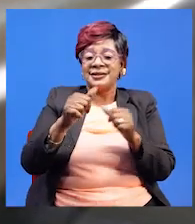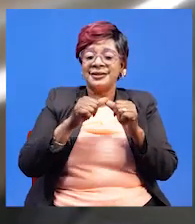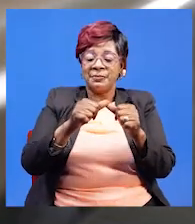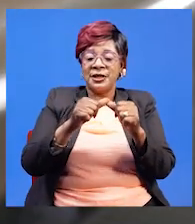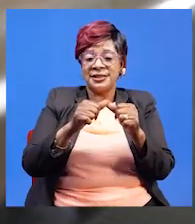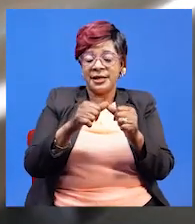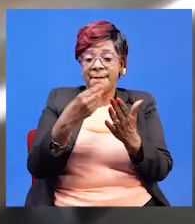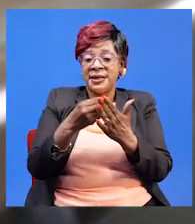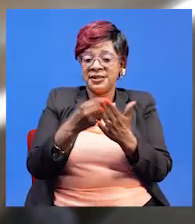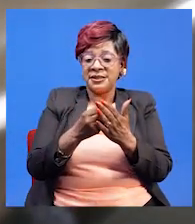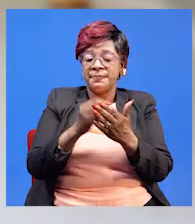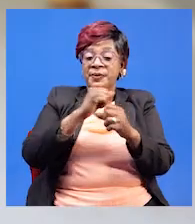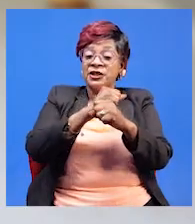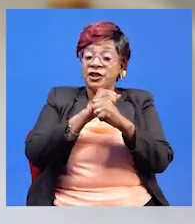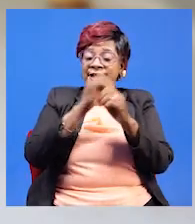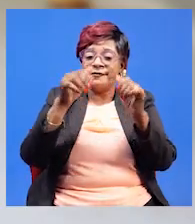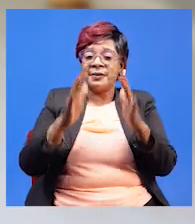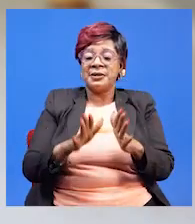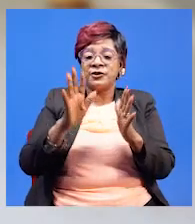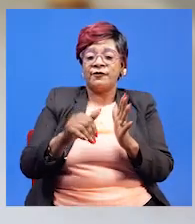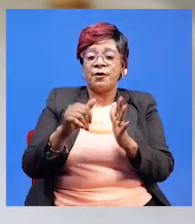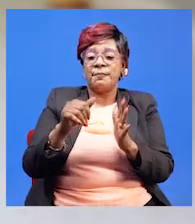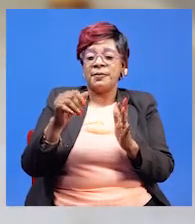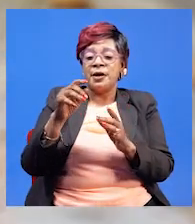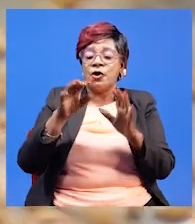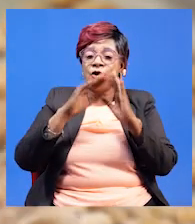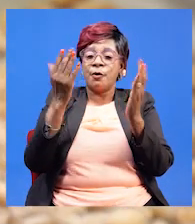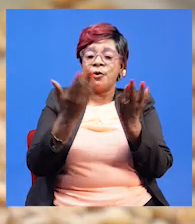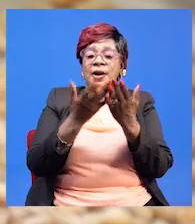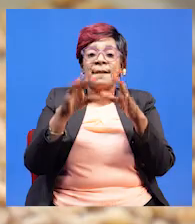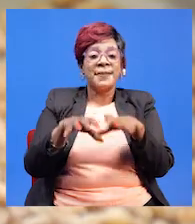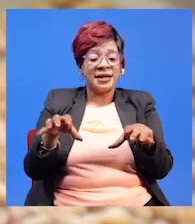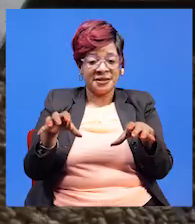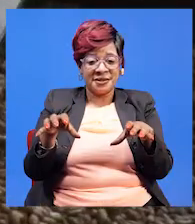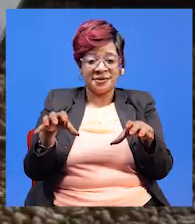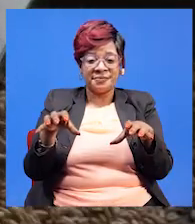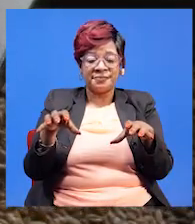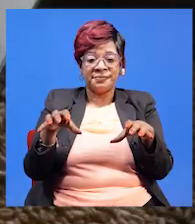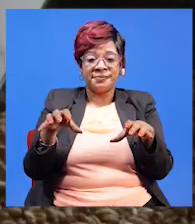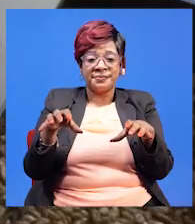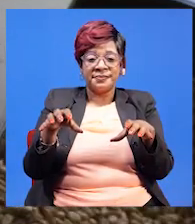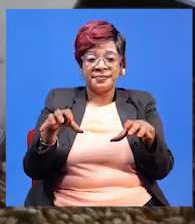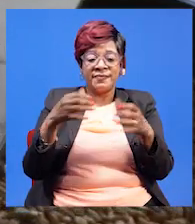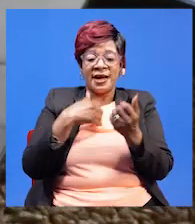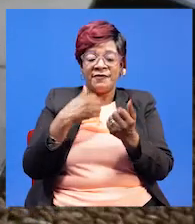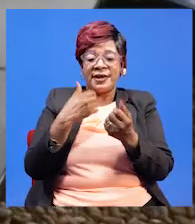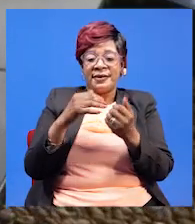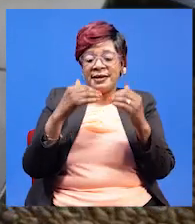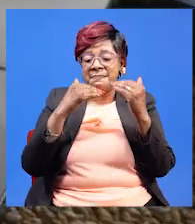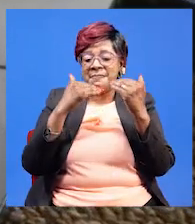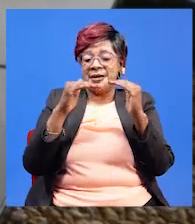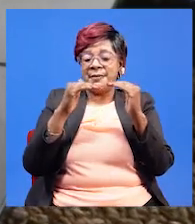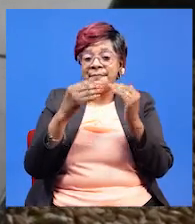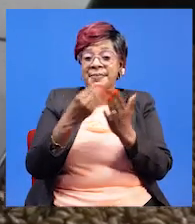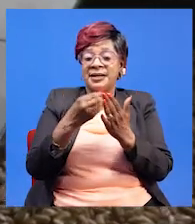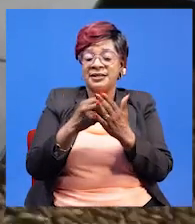stabilizes prices, shielding farmers from volatile global markets. By setting a minimum price,